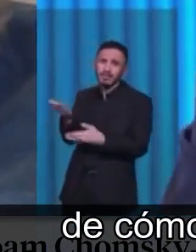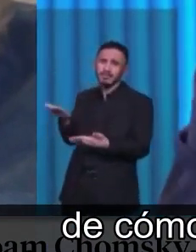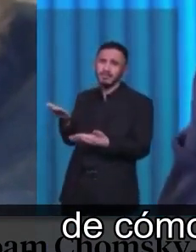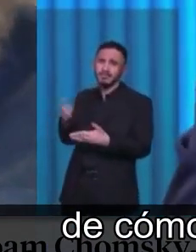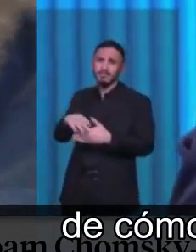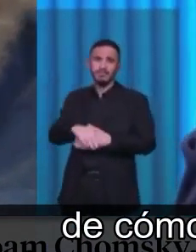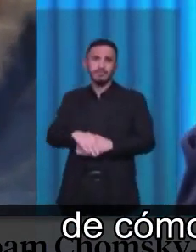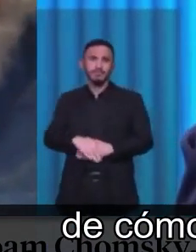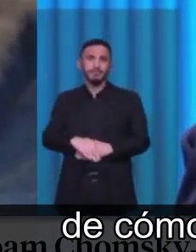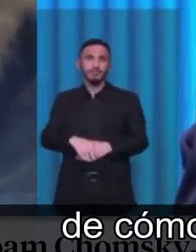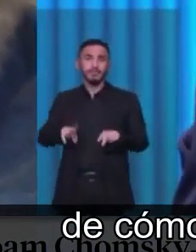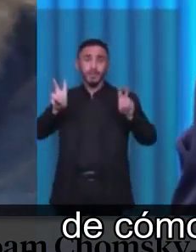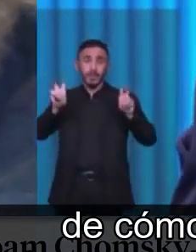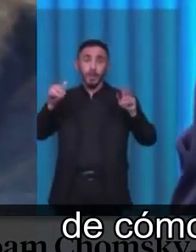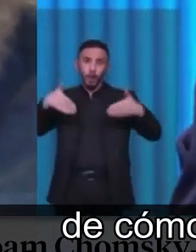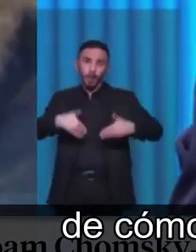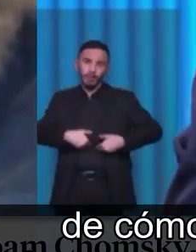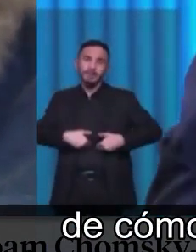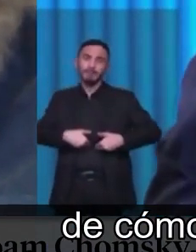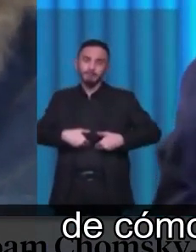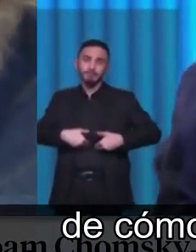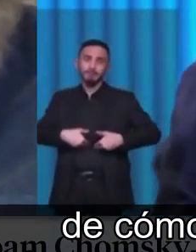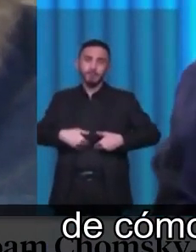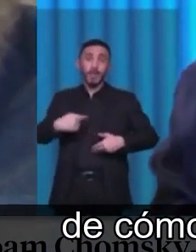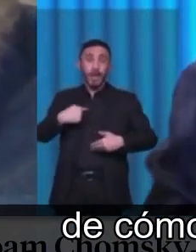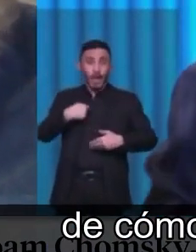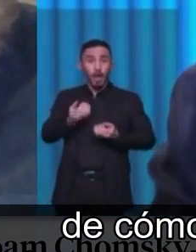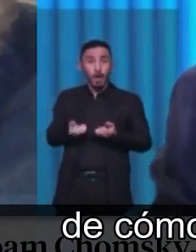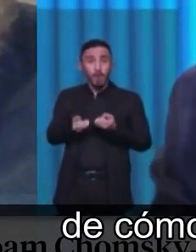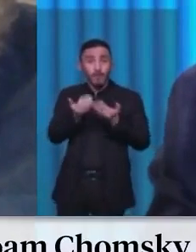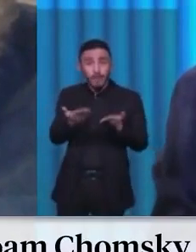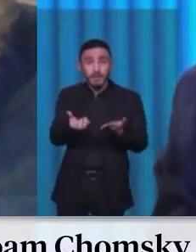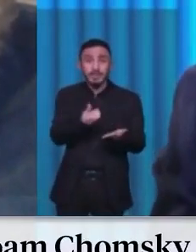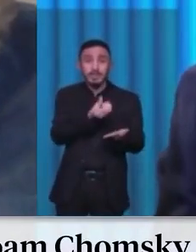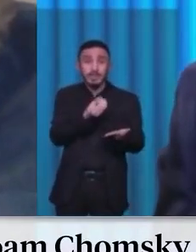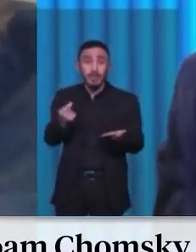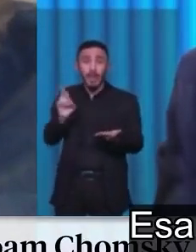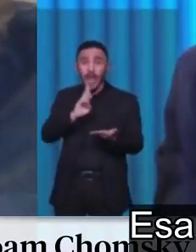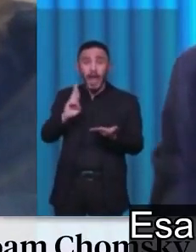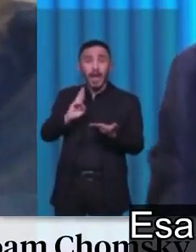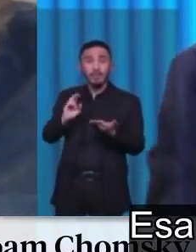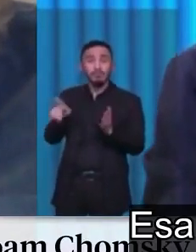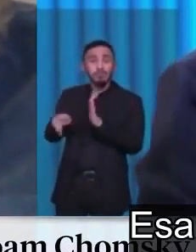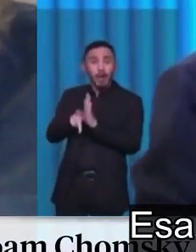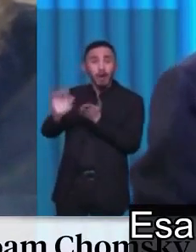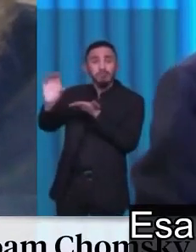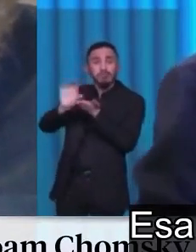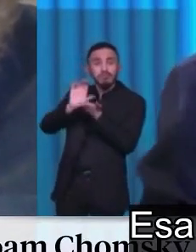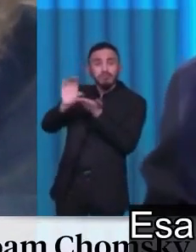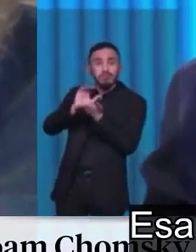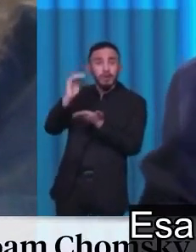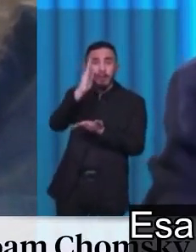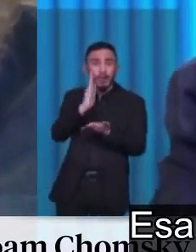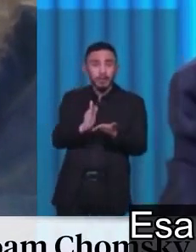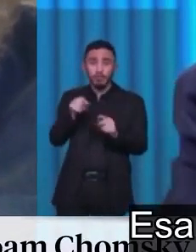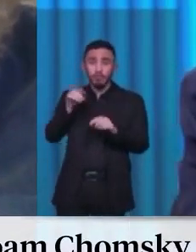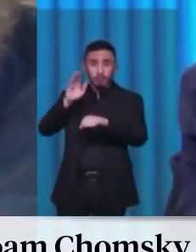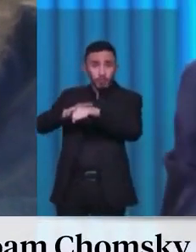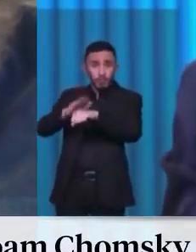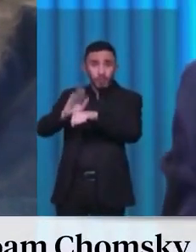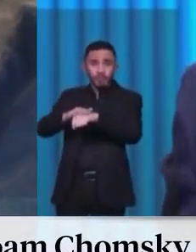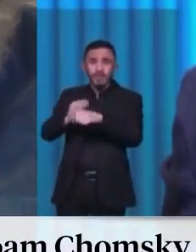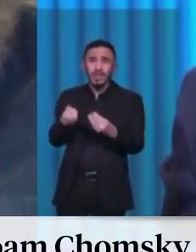Bolsonaro and the forces behind him would react to this. That's pretty much the current